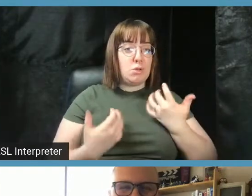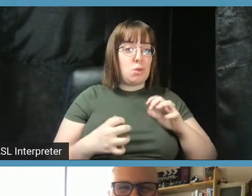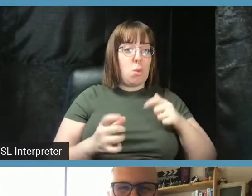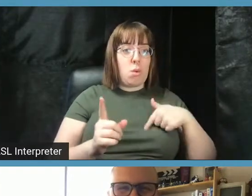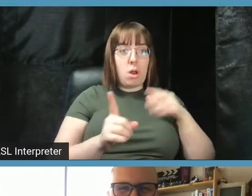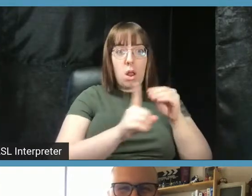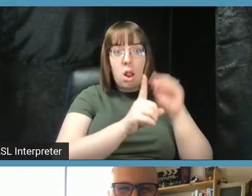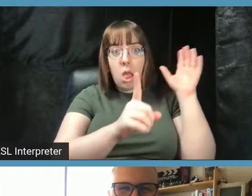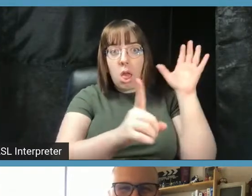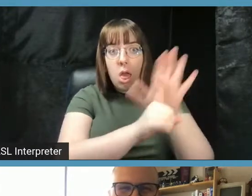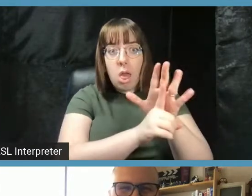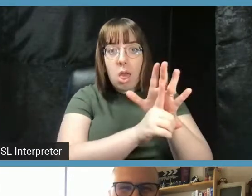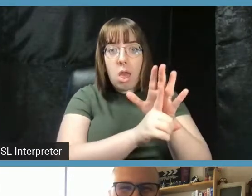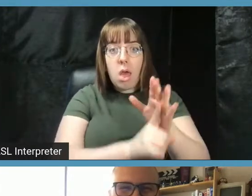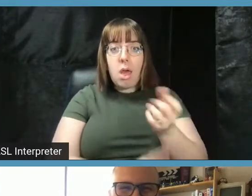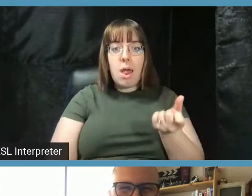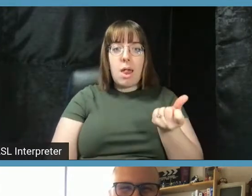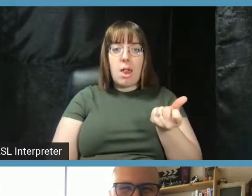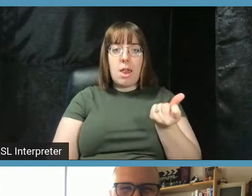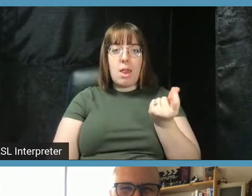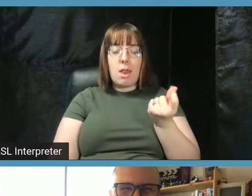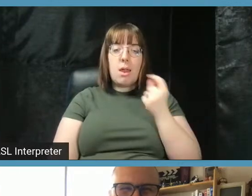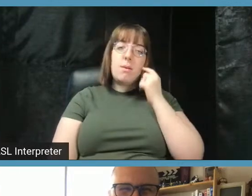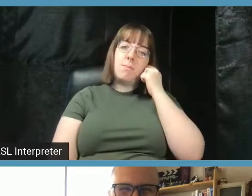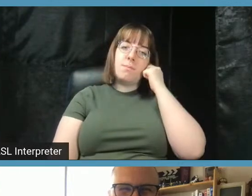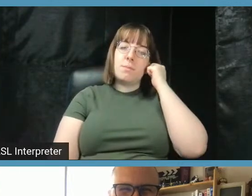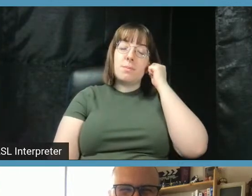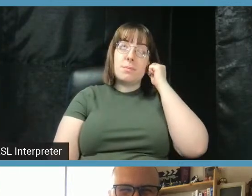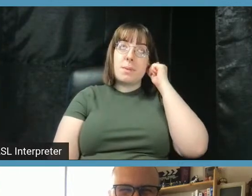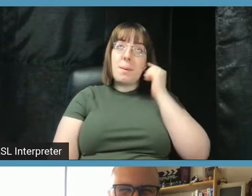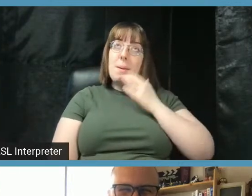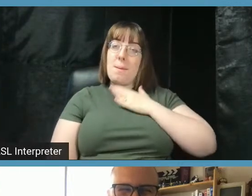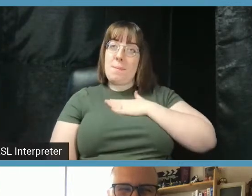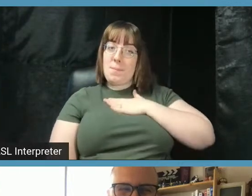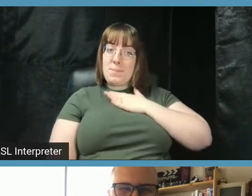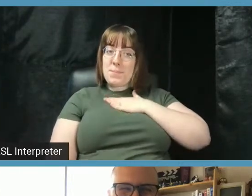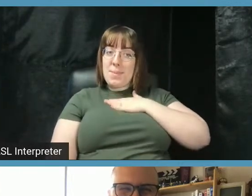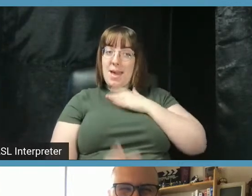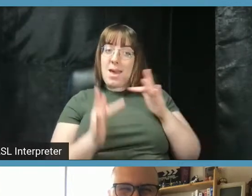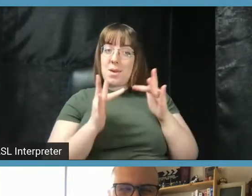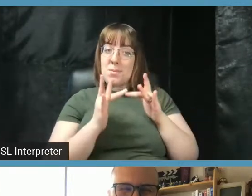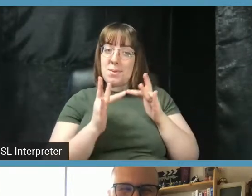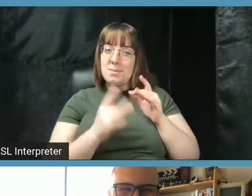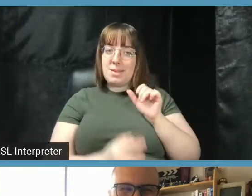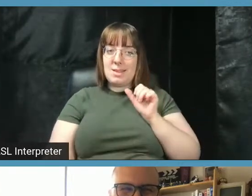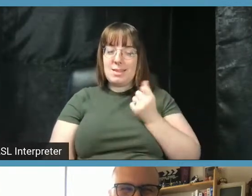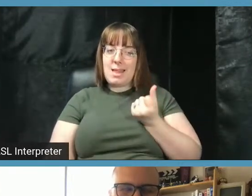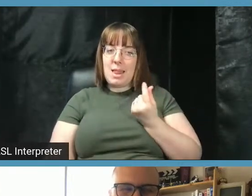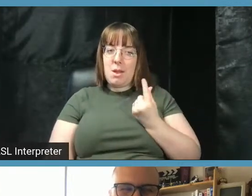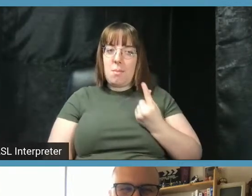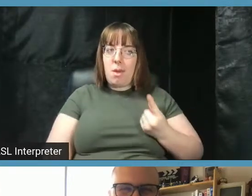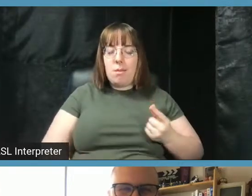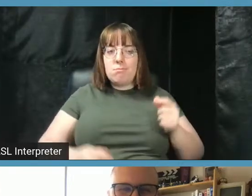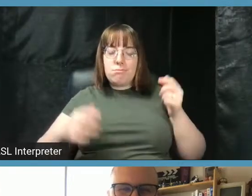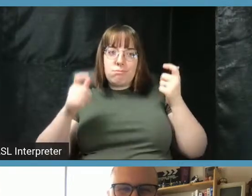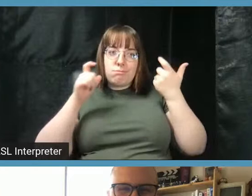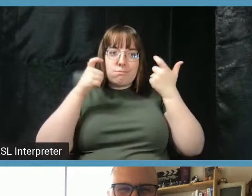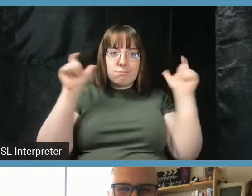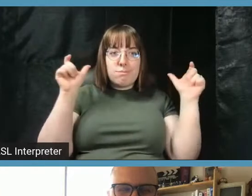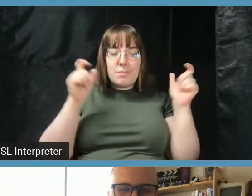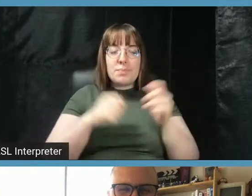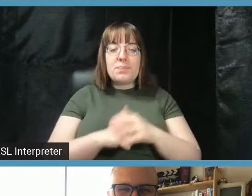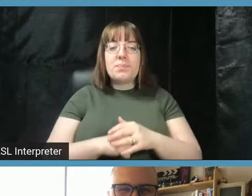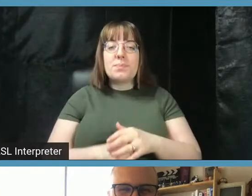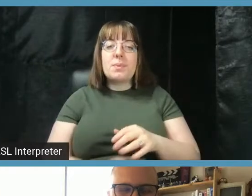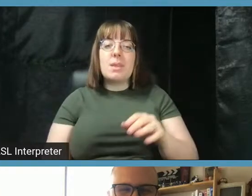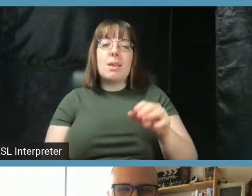and then it sounds a little self-aggrandizing to point to our own website, but m4c.space or Mosaic is a